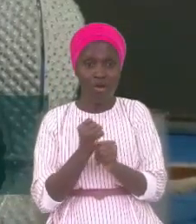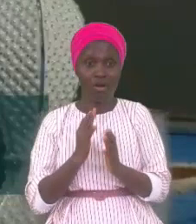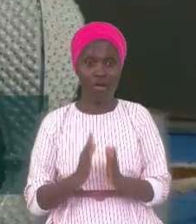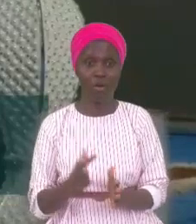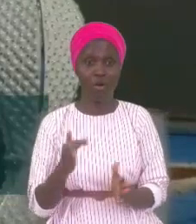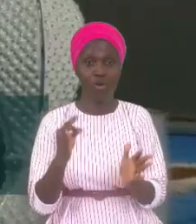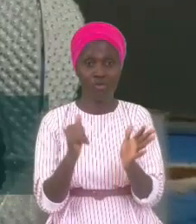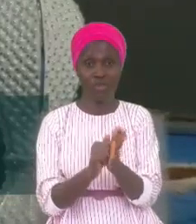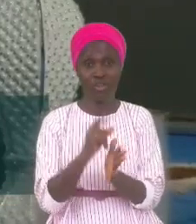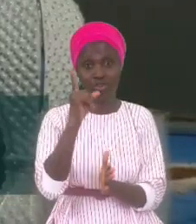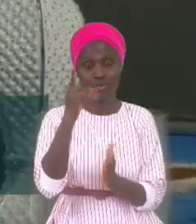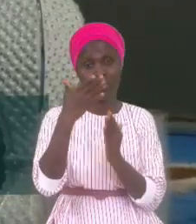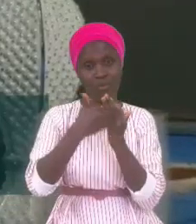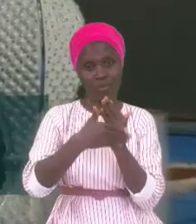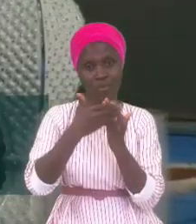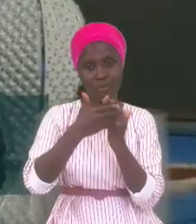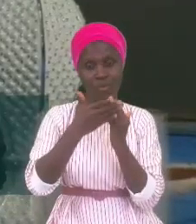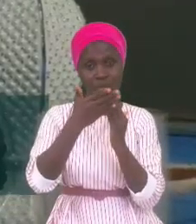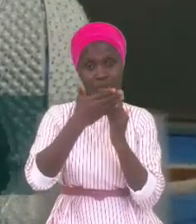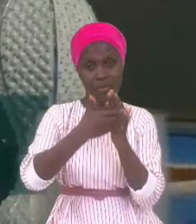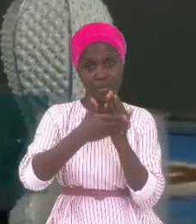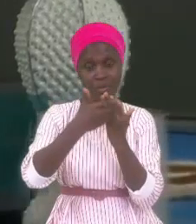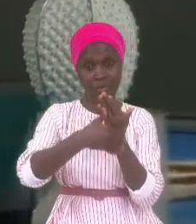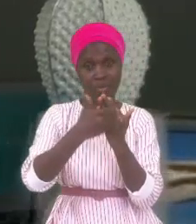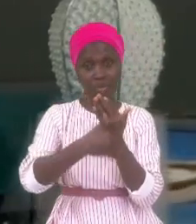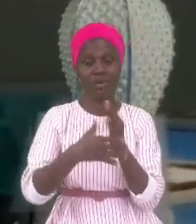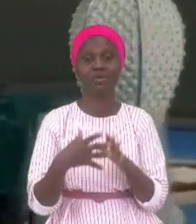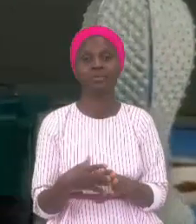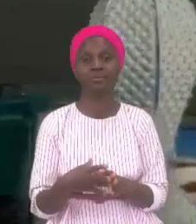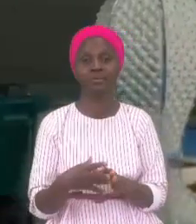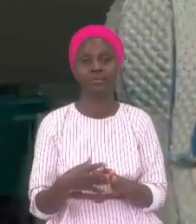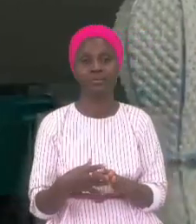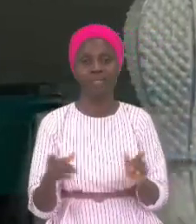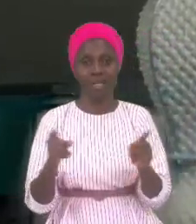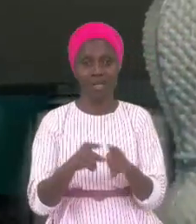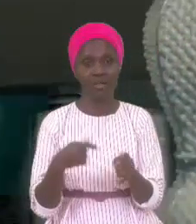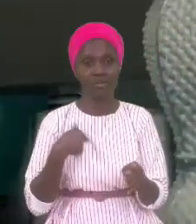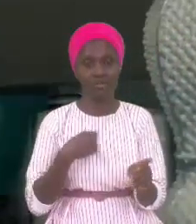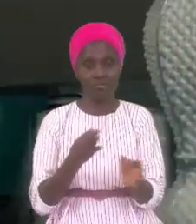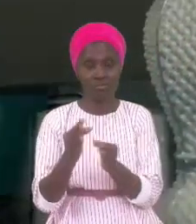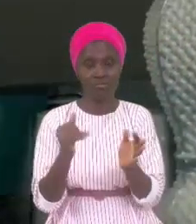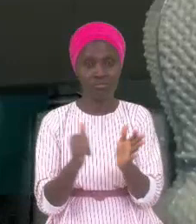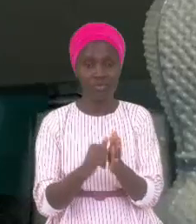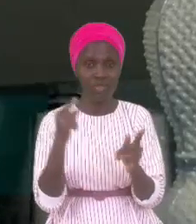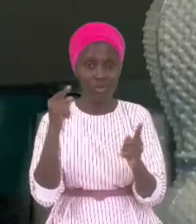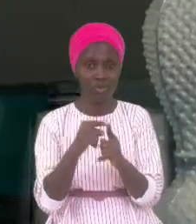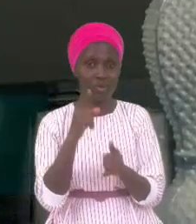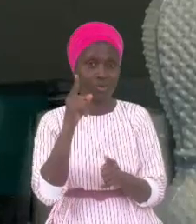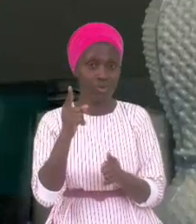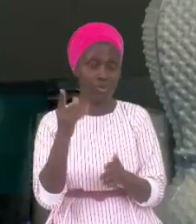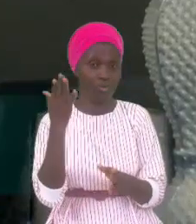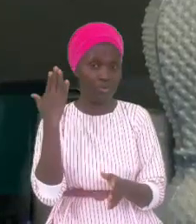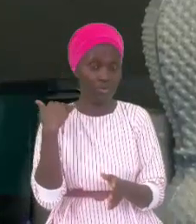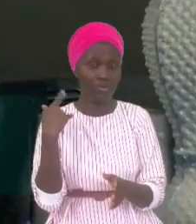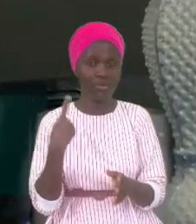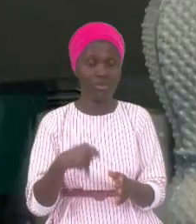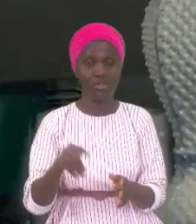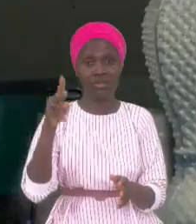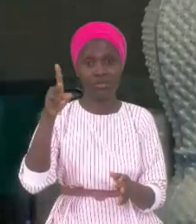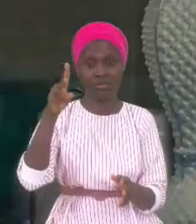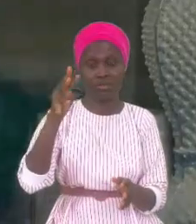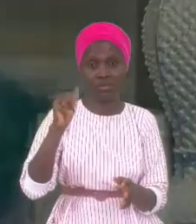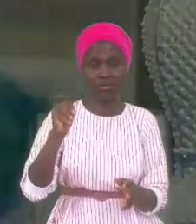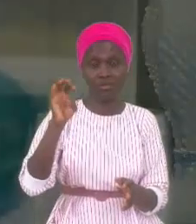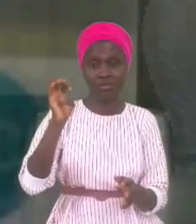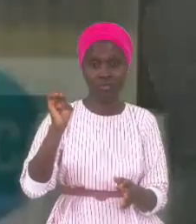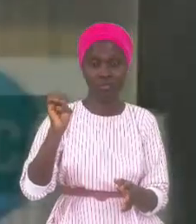one bread. As you summarize that point one, the metaphors for the body of Christ. Number one,